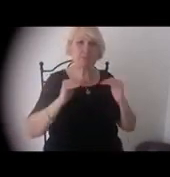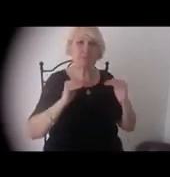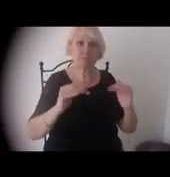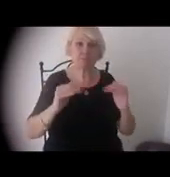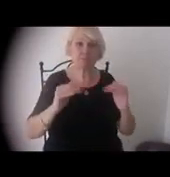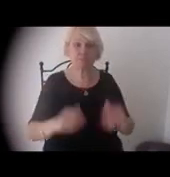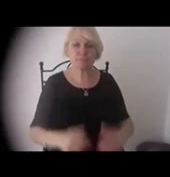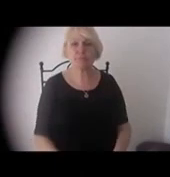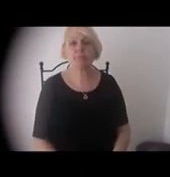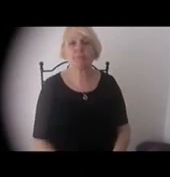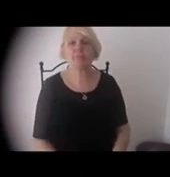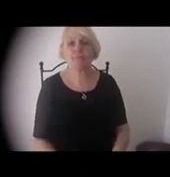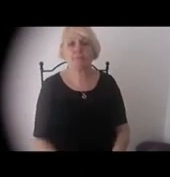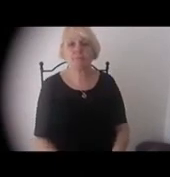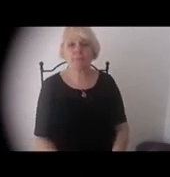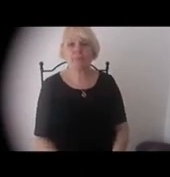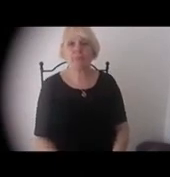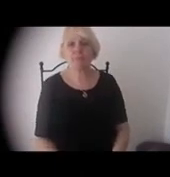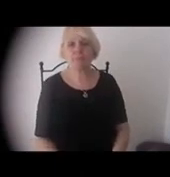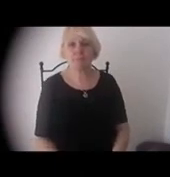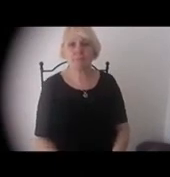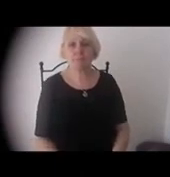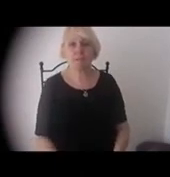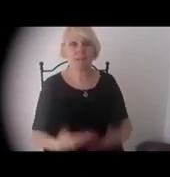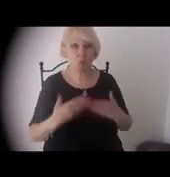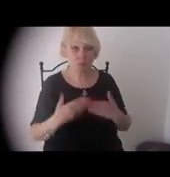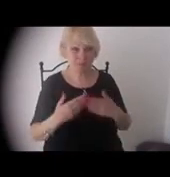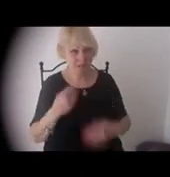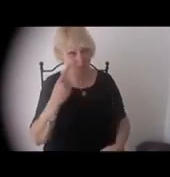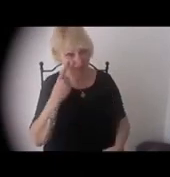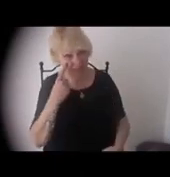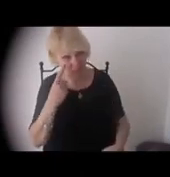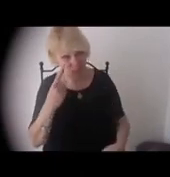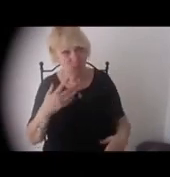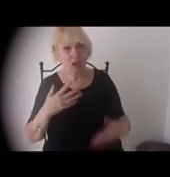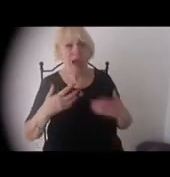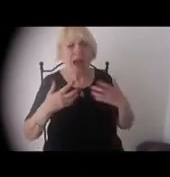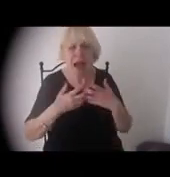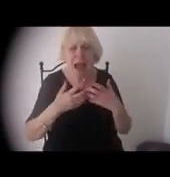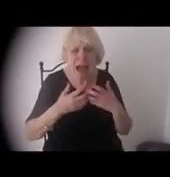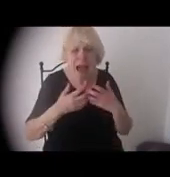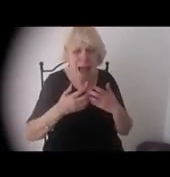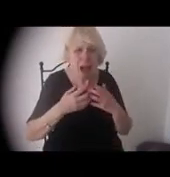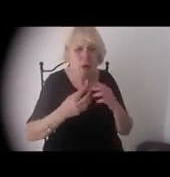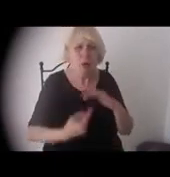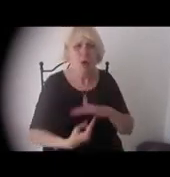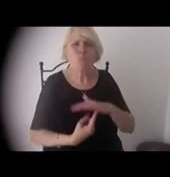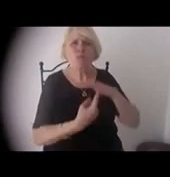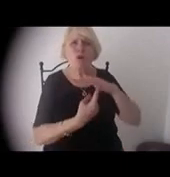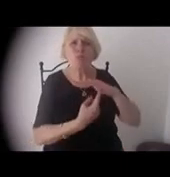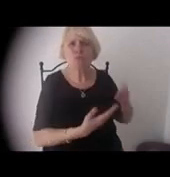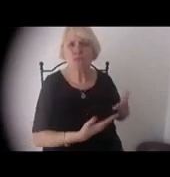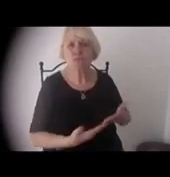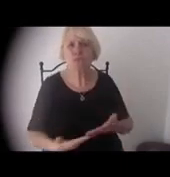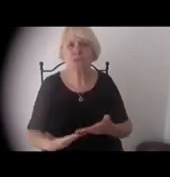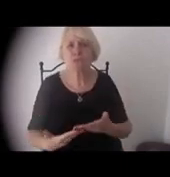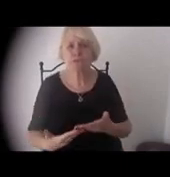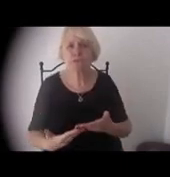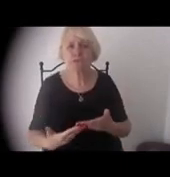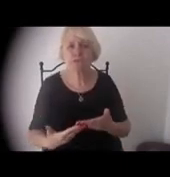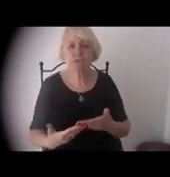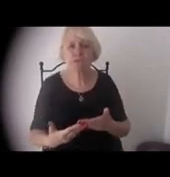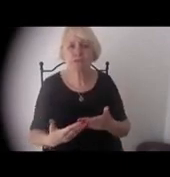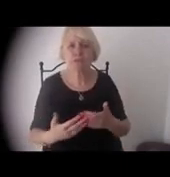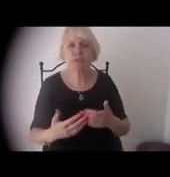at the moment to look about, actually, if we were wanting to prioritise services, how could we have a